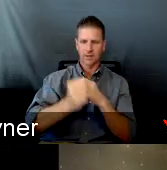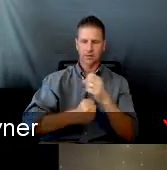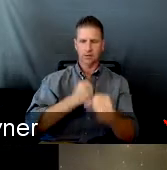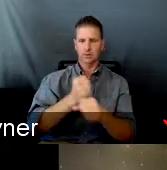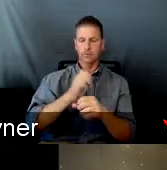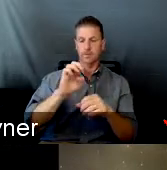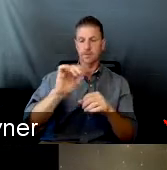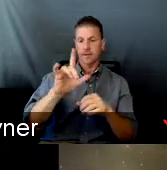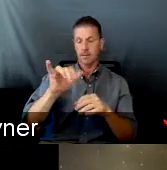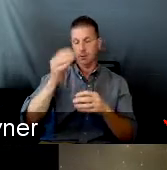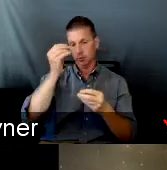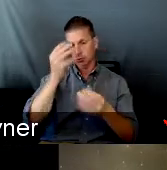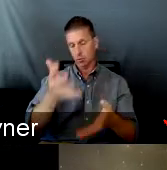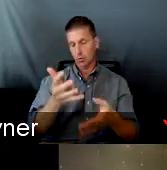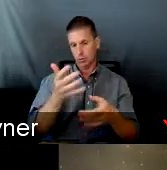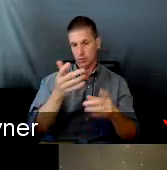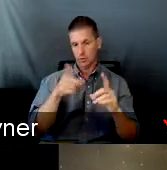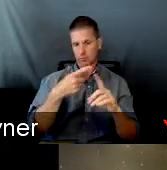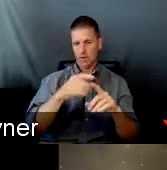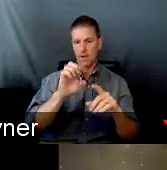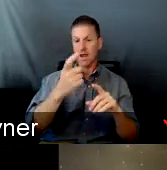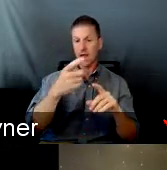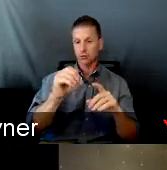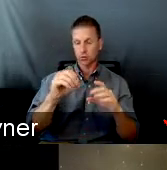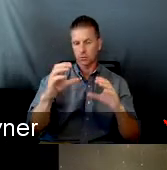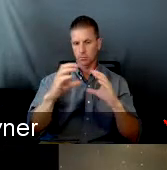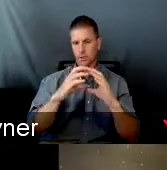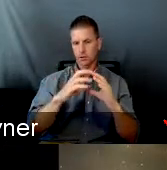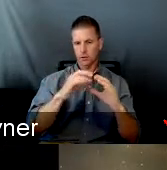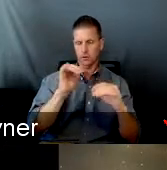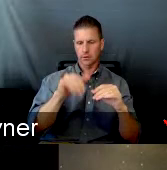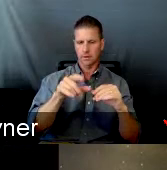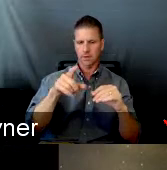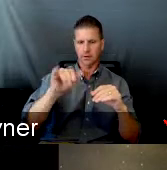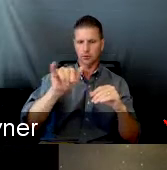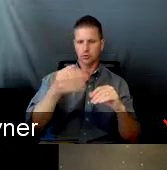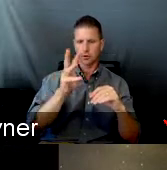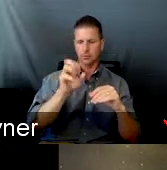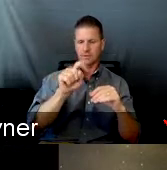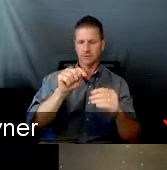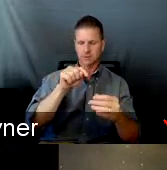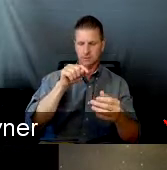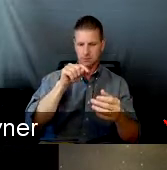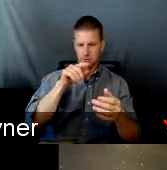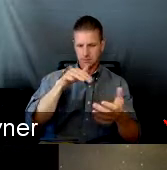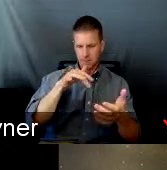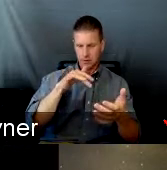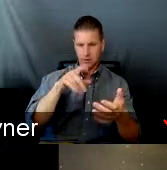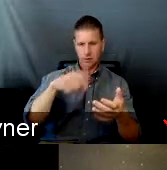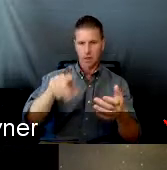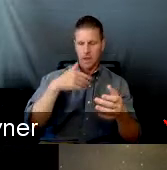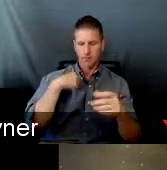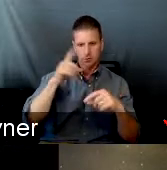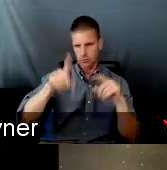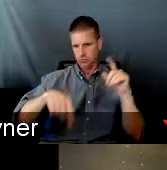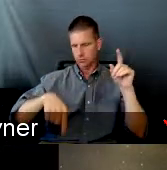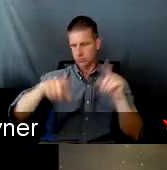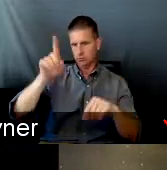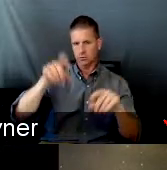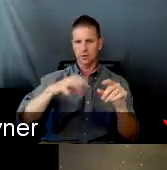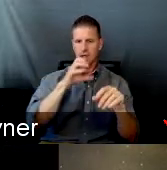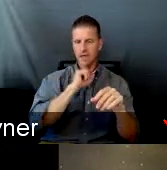Emily told you about exoplanets that JWST has been studying. These can have a wide variety of